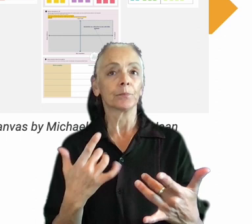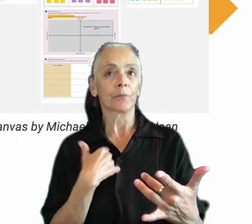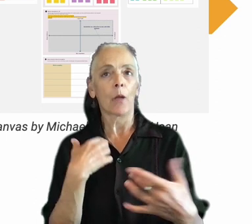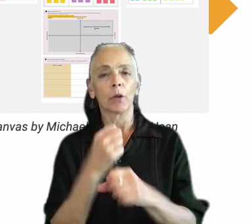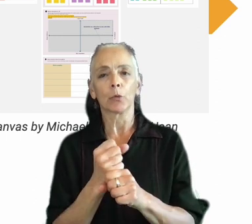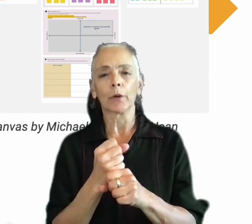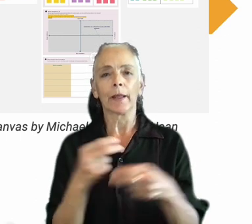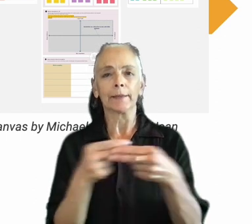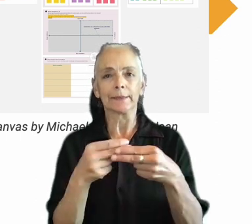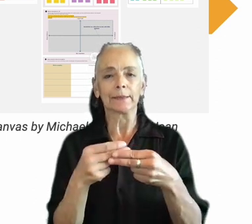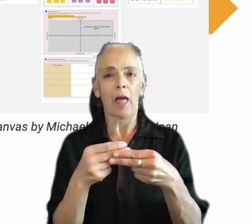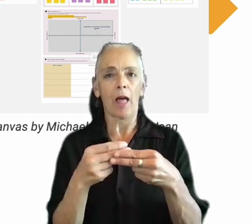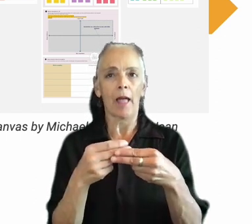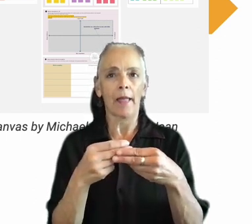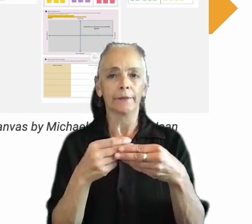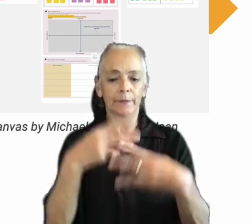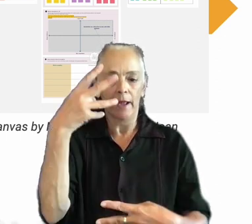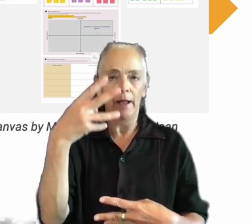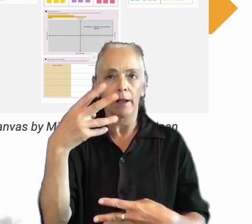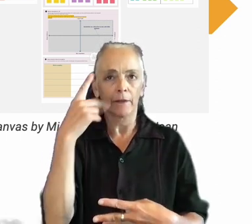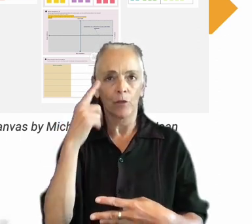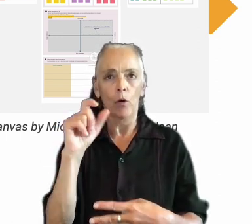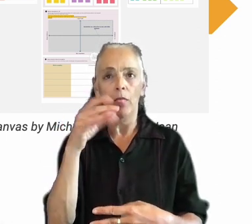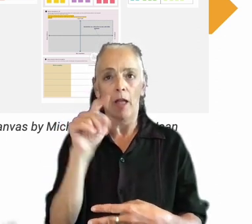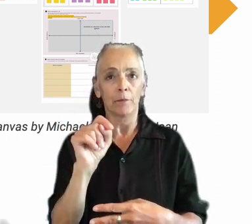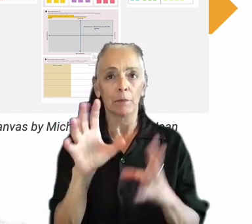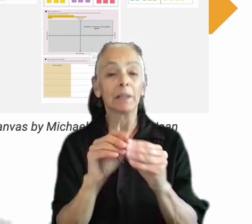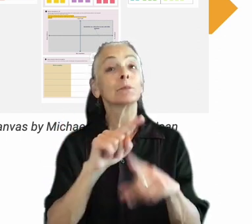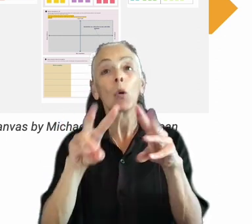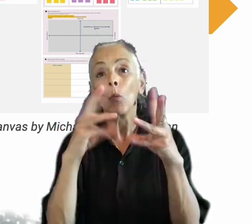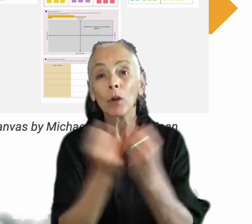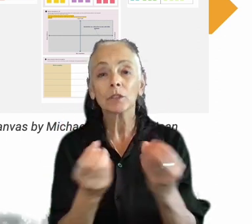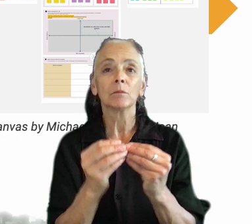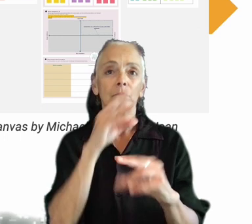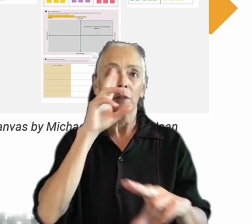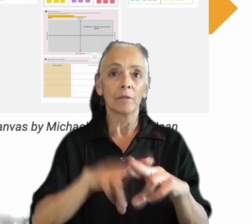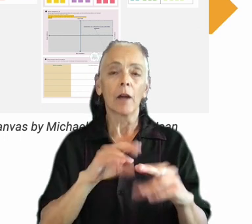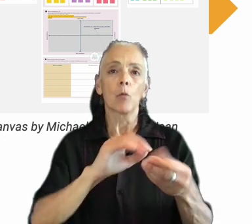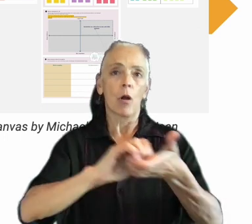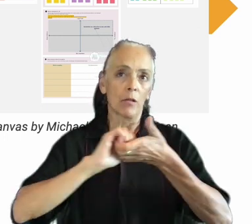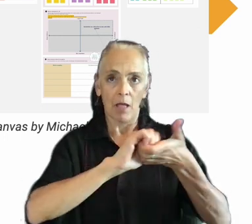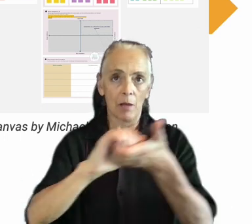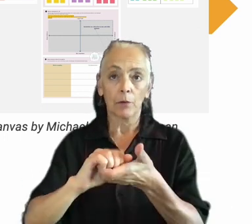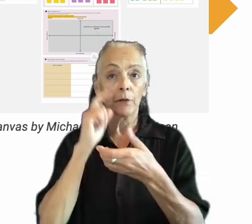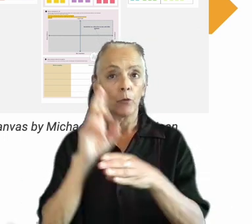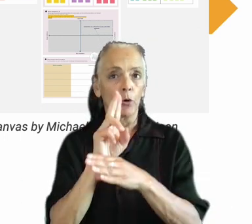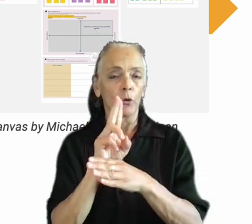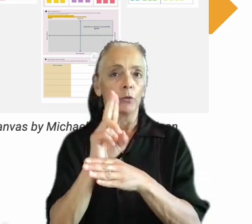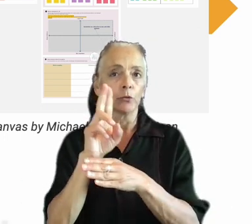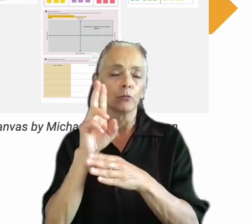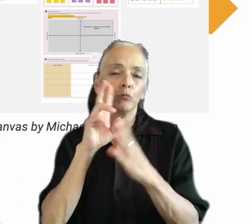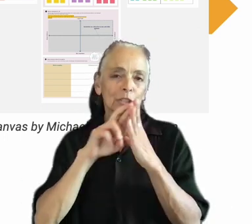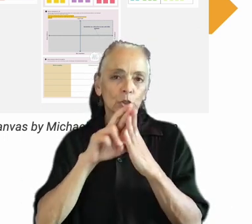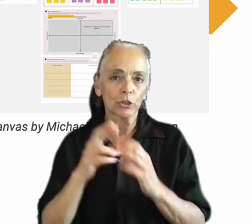slide deck to drive alignment meetings but a workshop could be more fun and a collaborative way of kicking off user research it also just helps